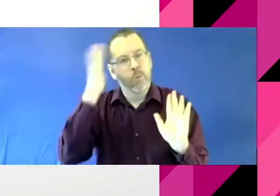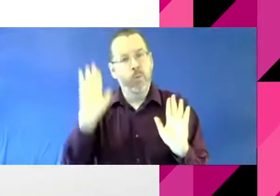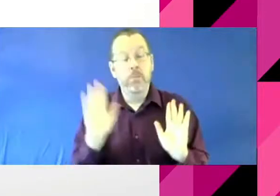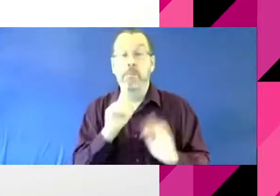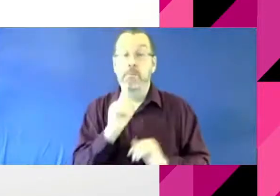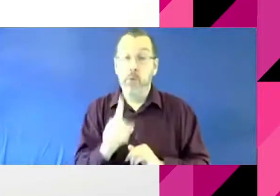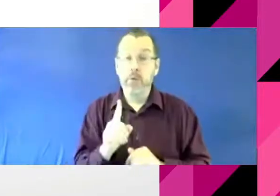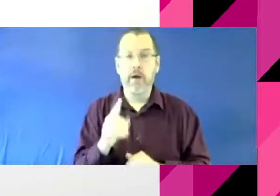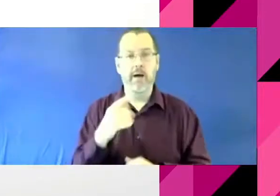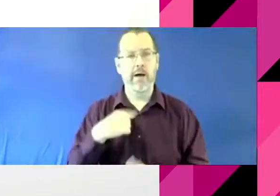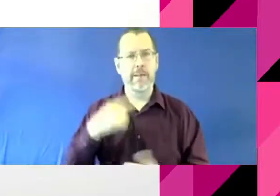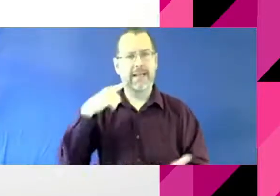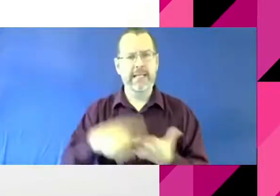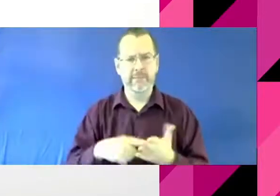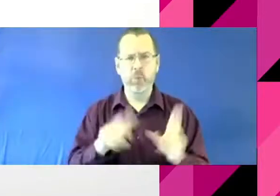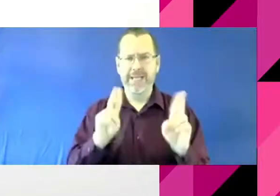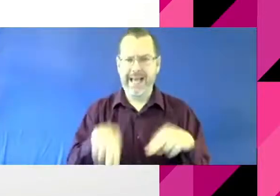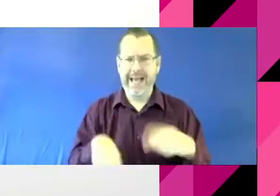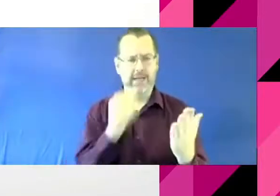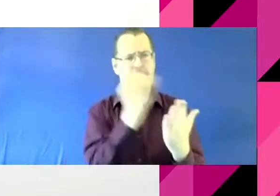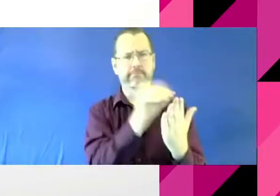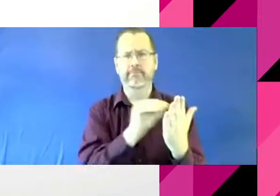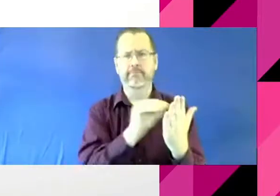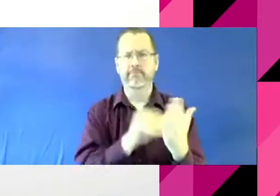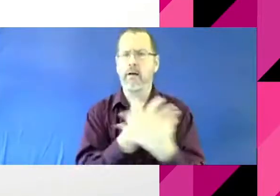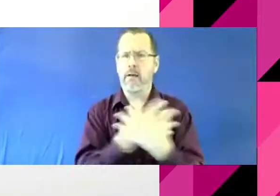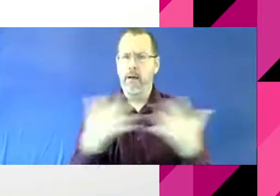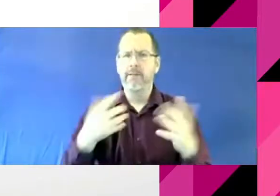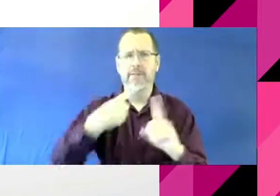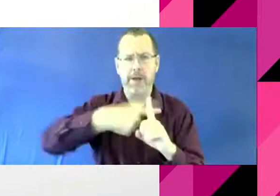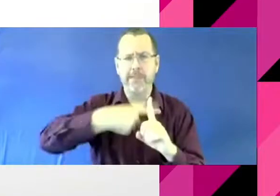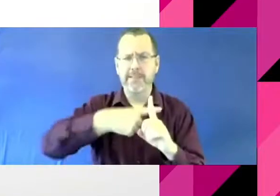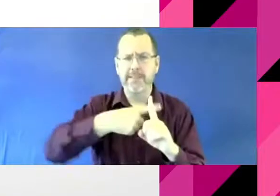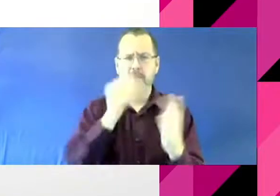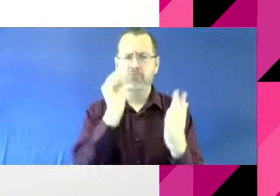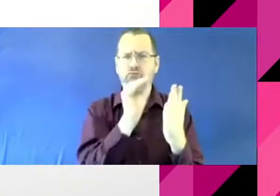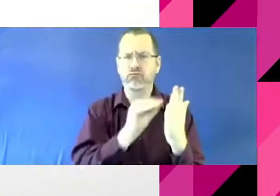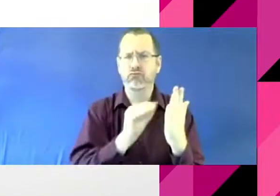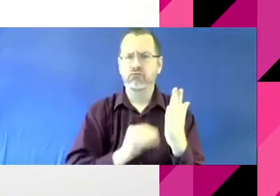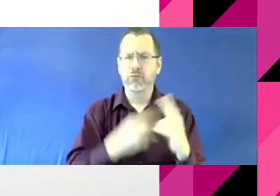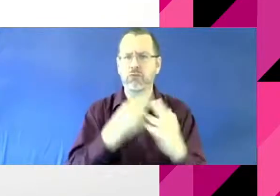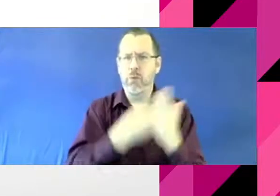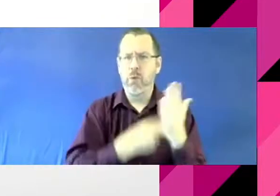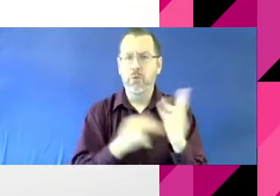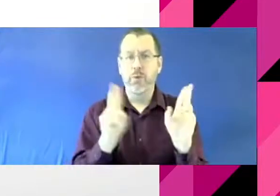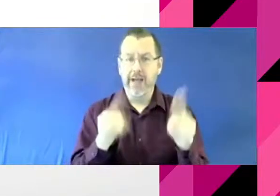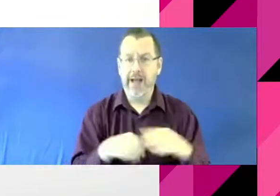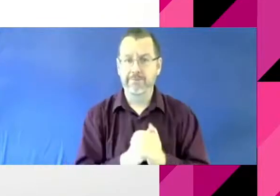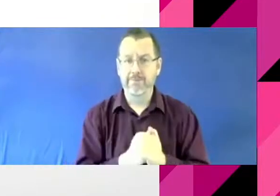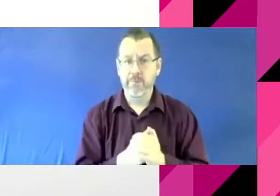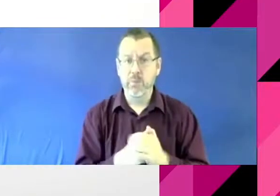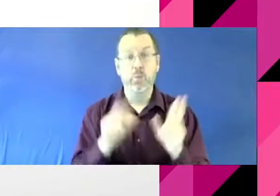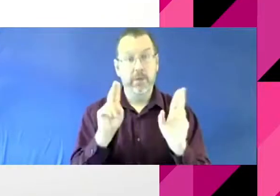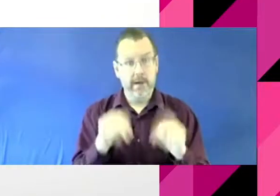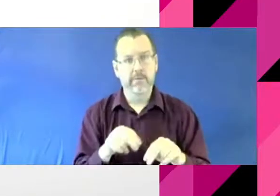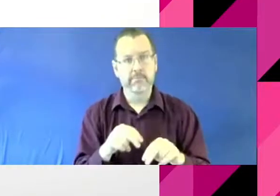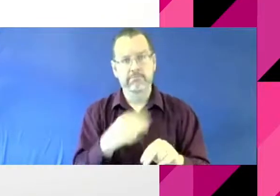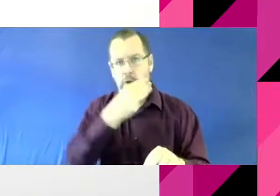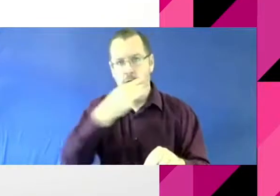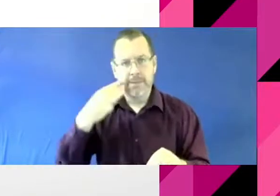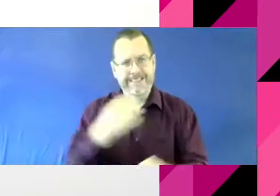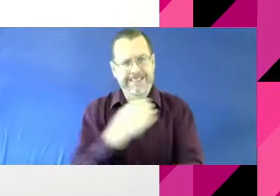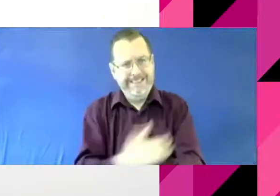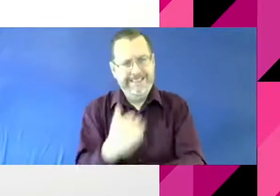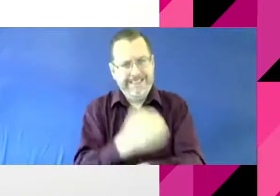that we can report on that is positive. It is important that we keep working to ensure that people with disabilities can enjoy